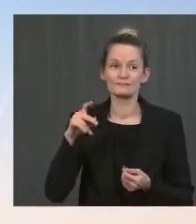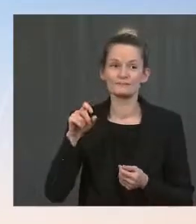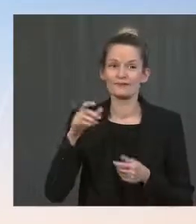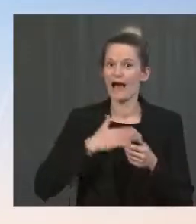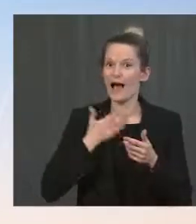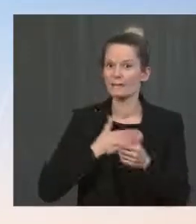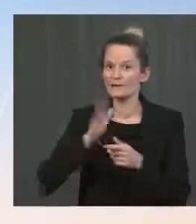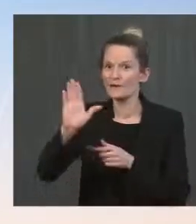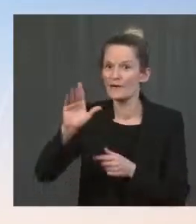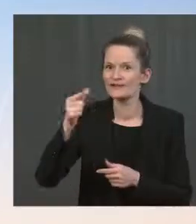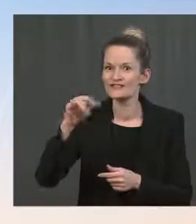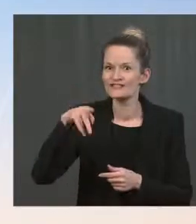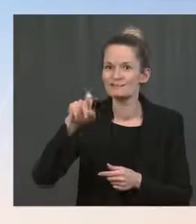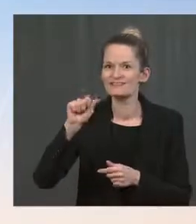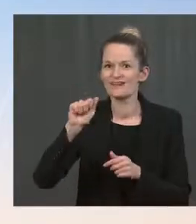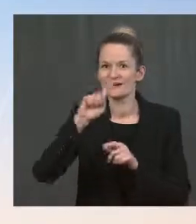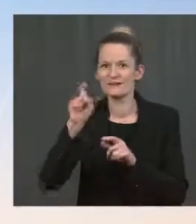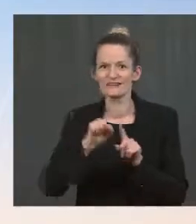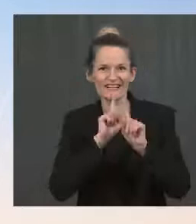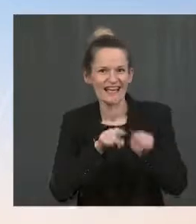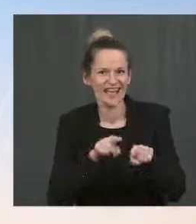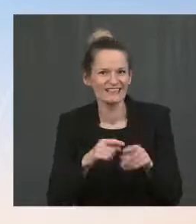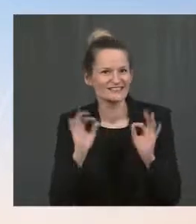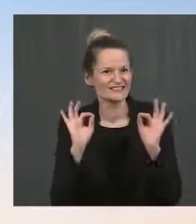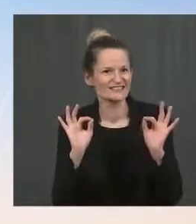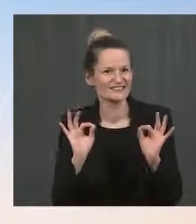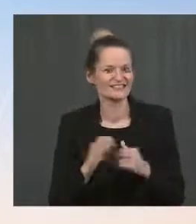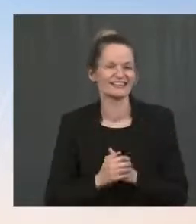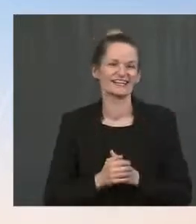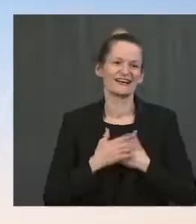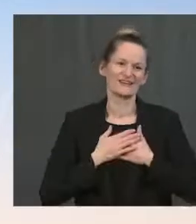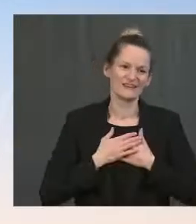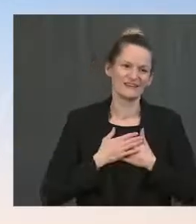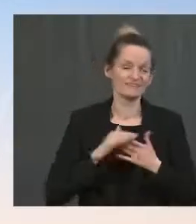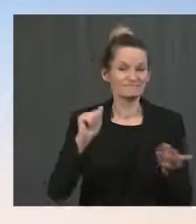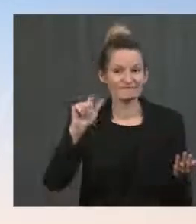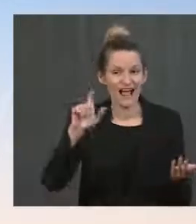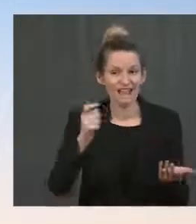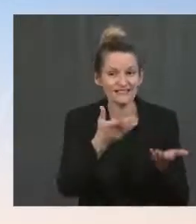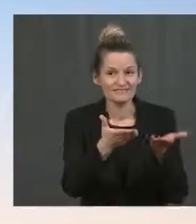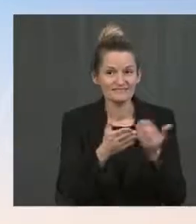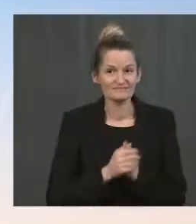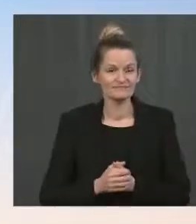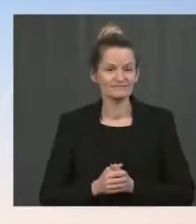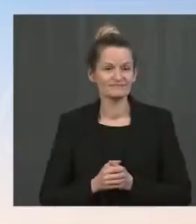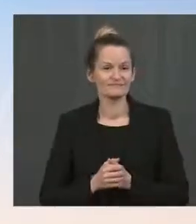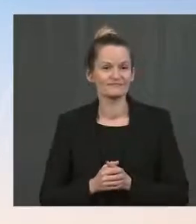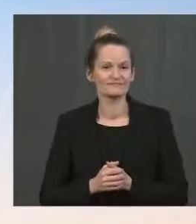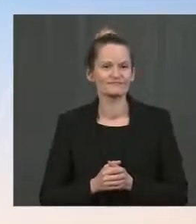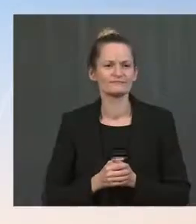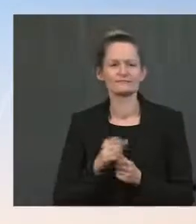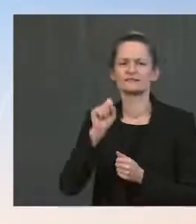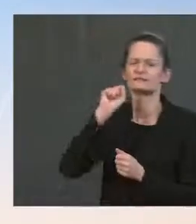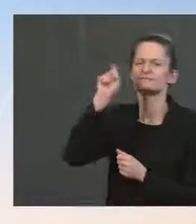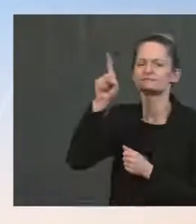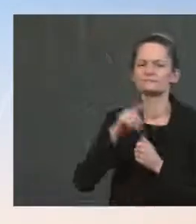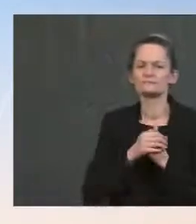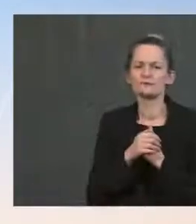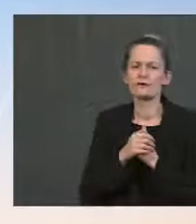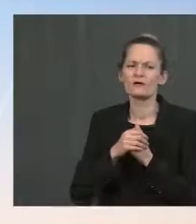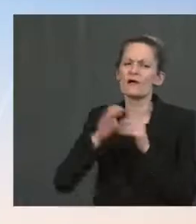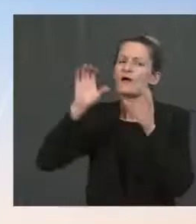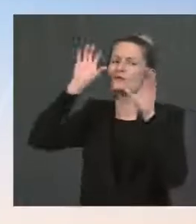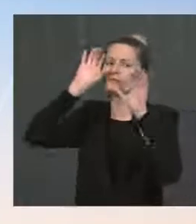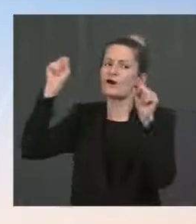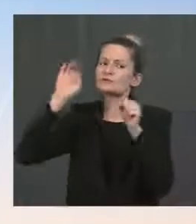there, Weija, relieved. Alex, why don't you kick us off? Sure. So the president's remarks on the pandemic tomorrow, can you preview